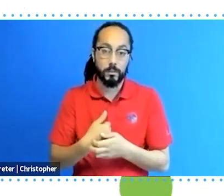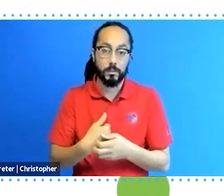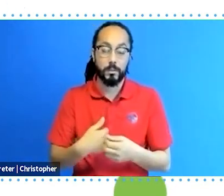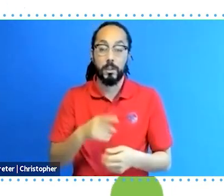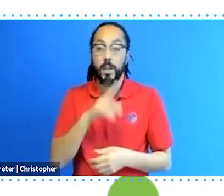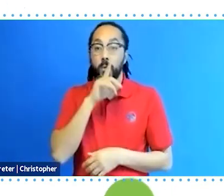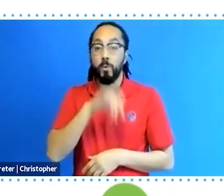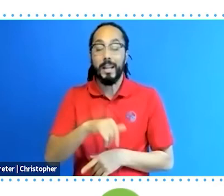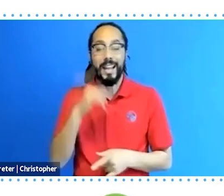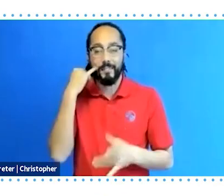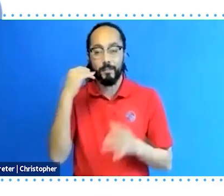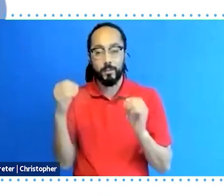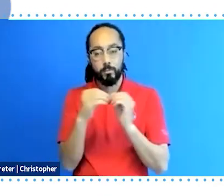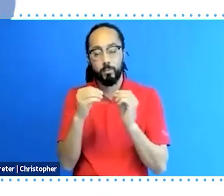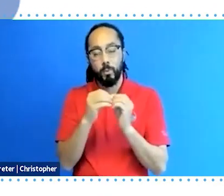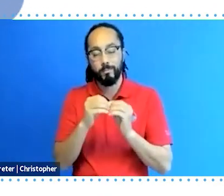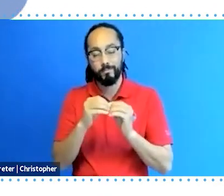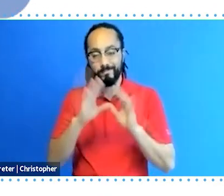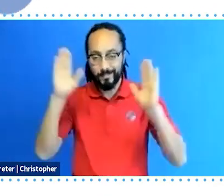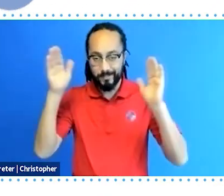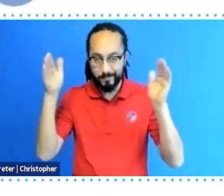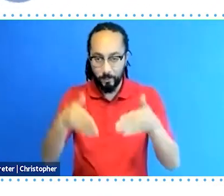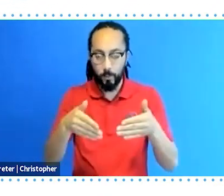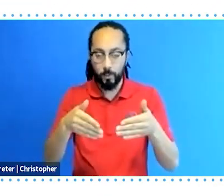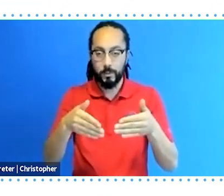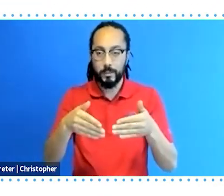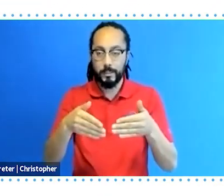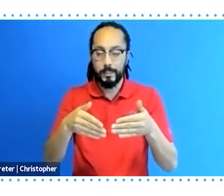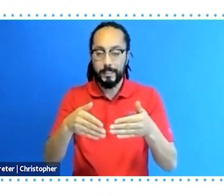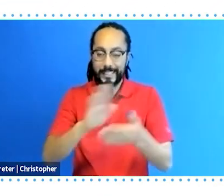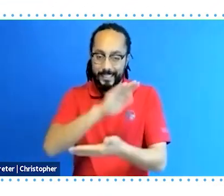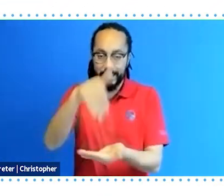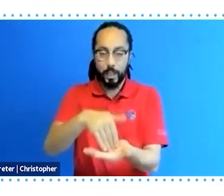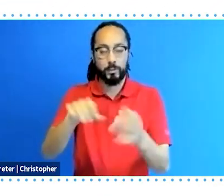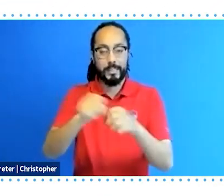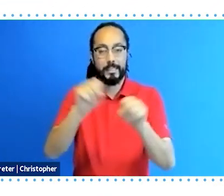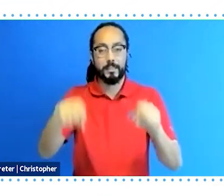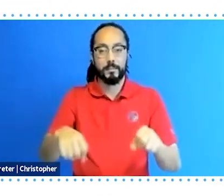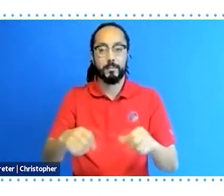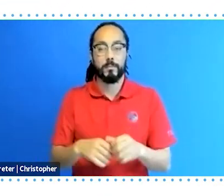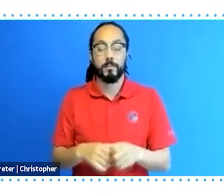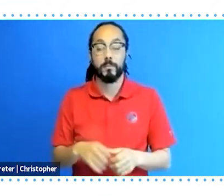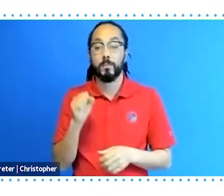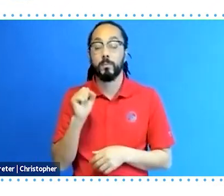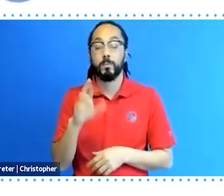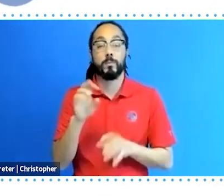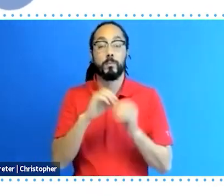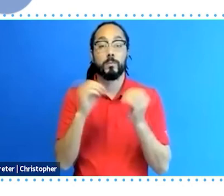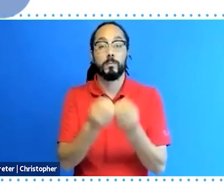a more centralized kind of system or even an organization.